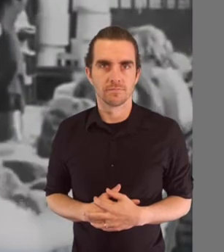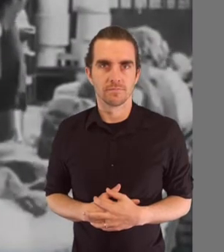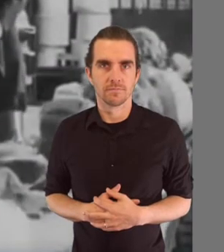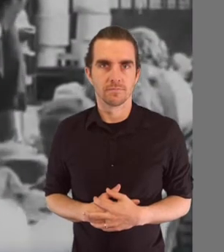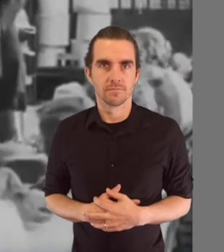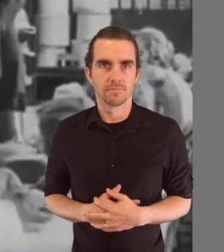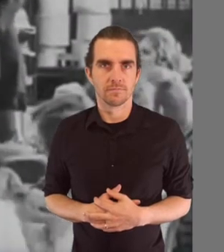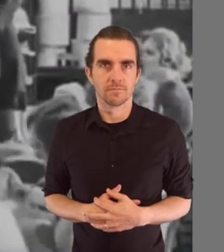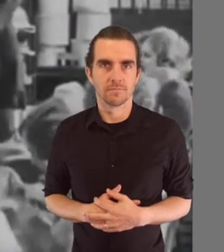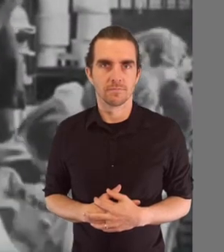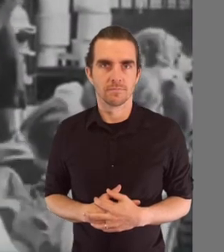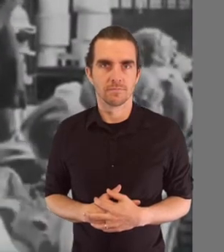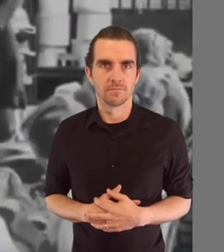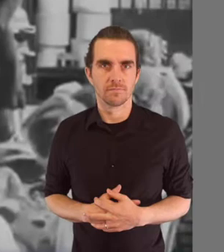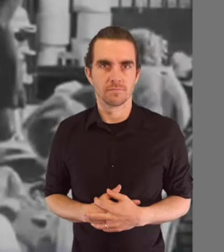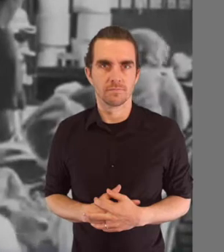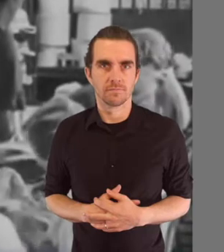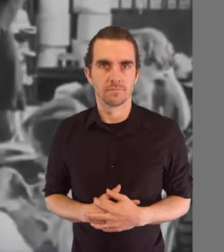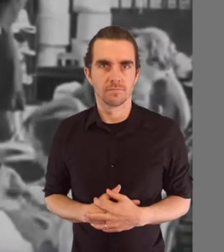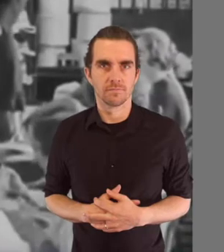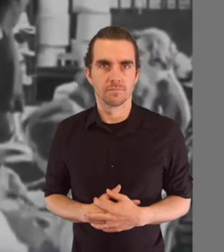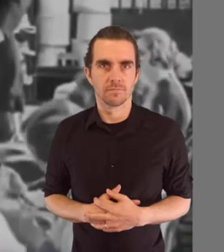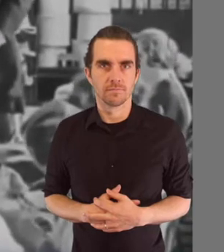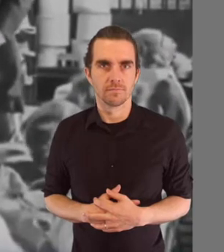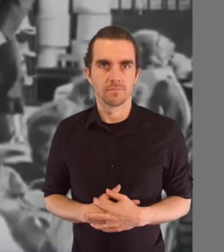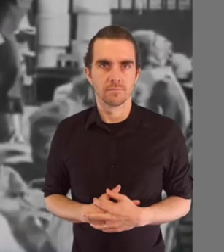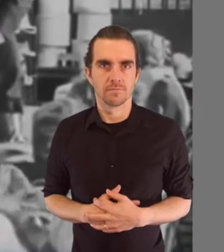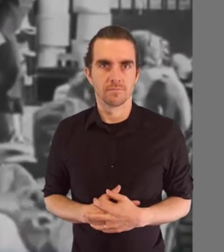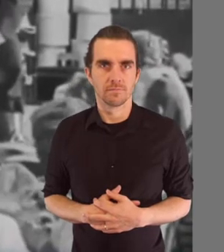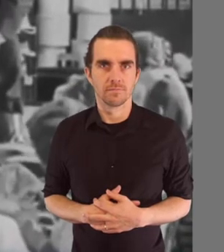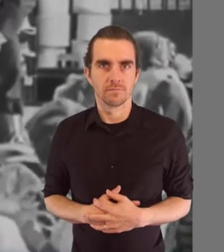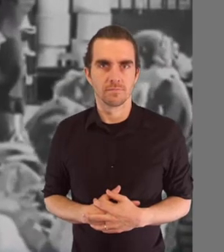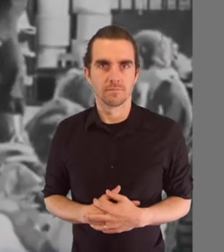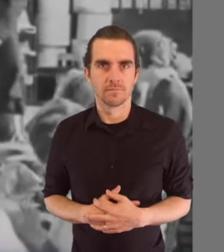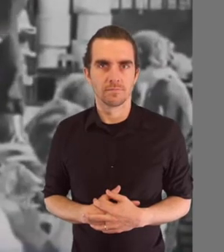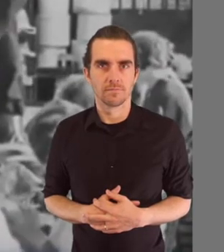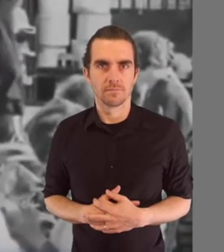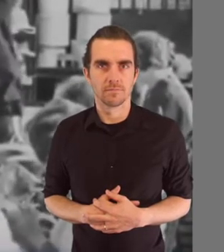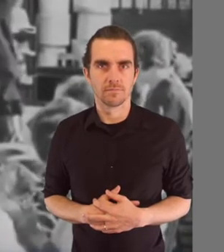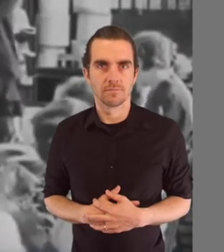Notice his two amputated legs with stubs and crutches.